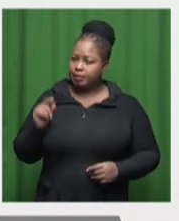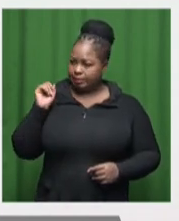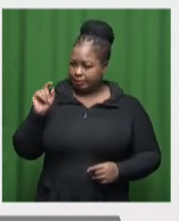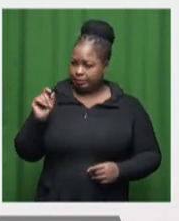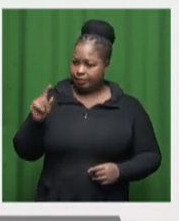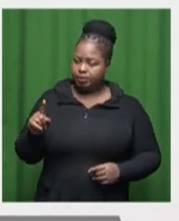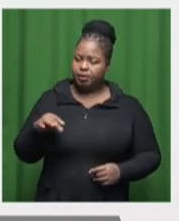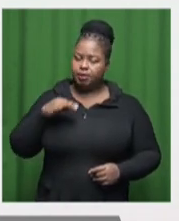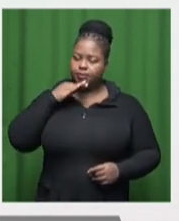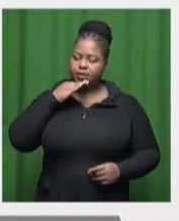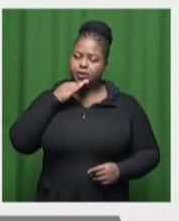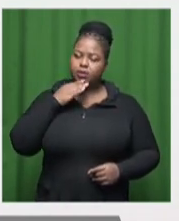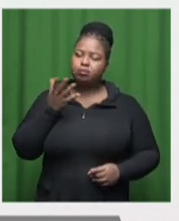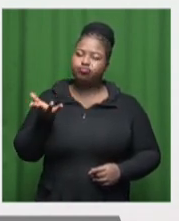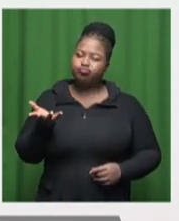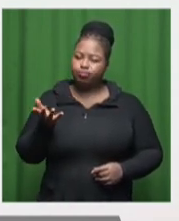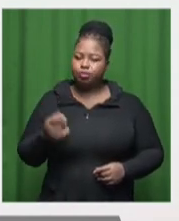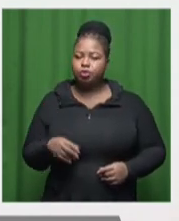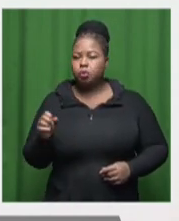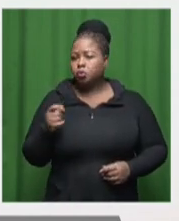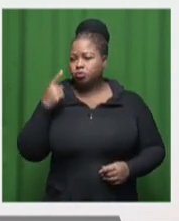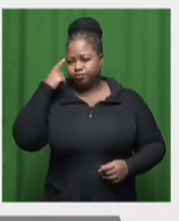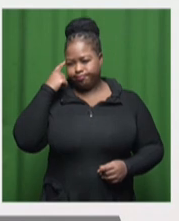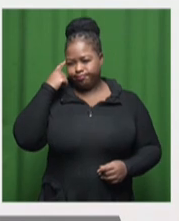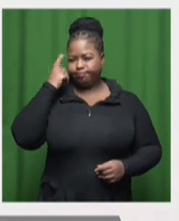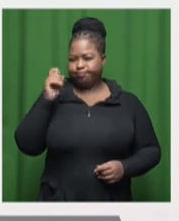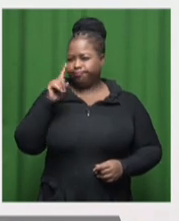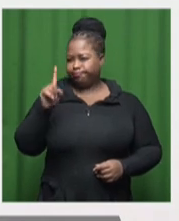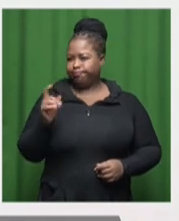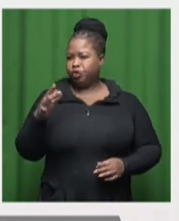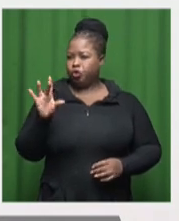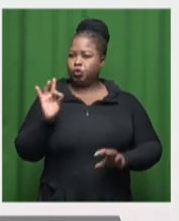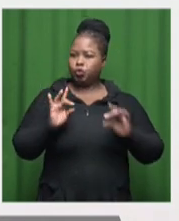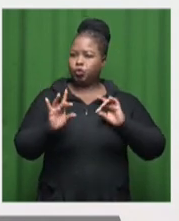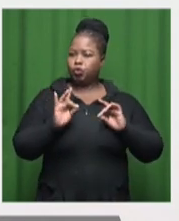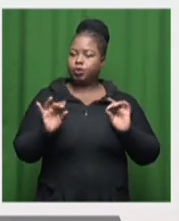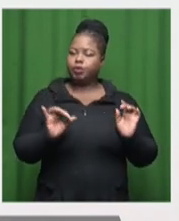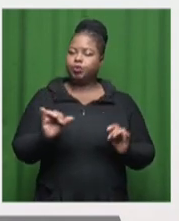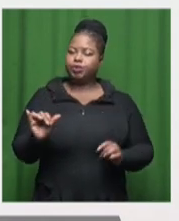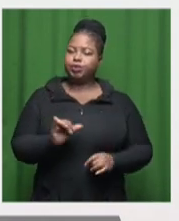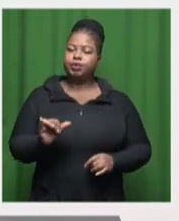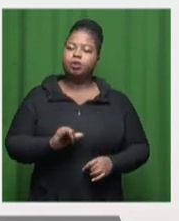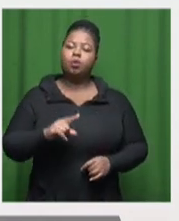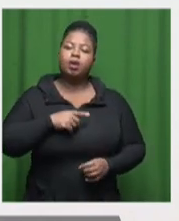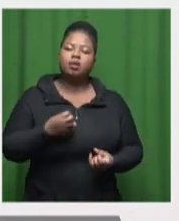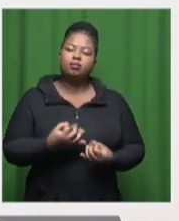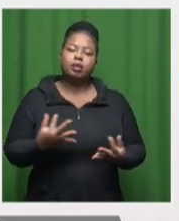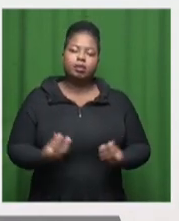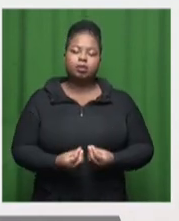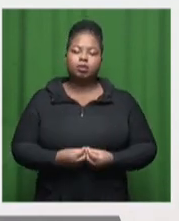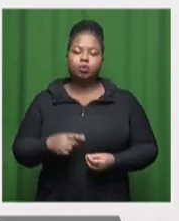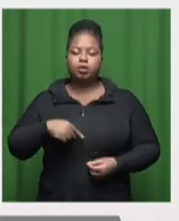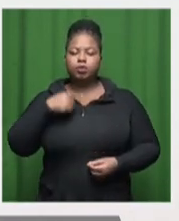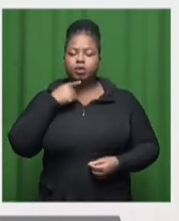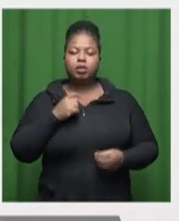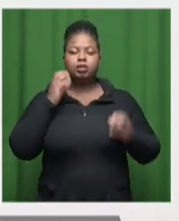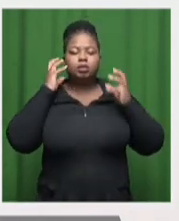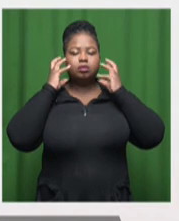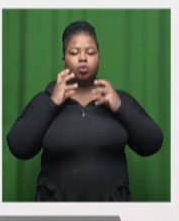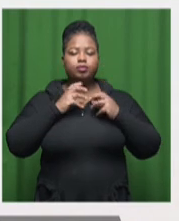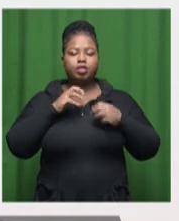extent, there is a question to be made around choice. The choice is around a number of things. You have mentioned the Shembe